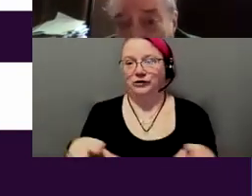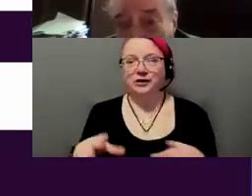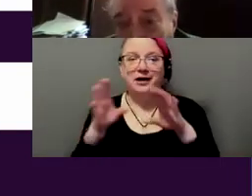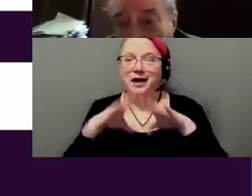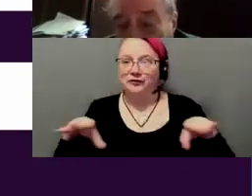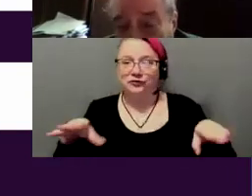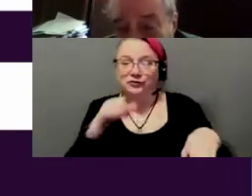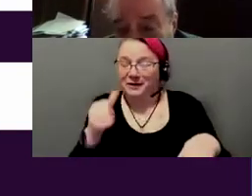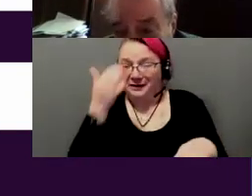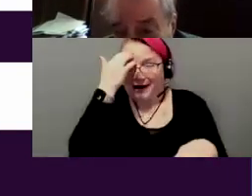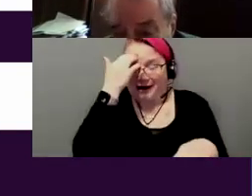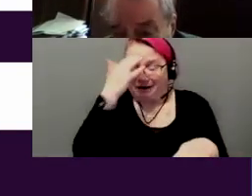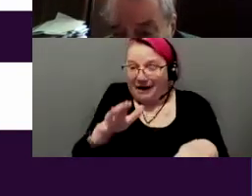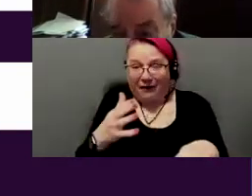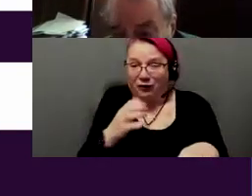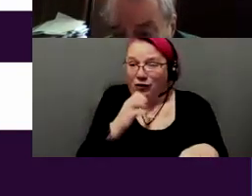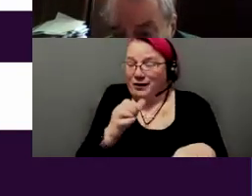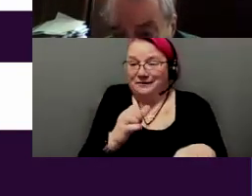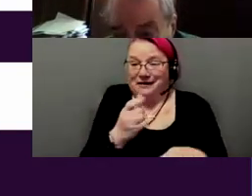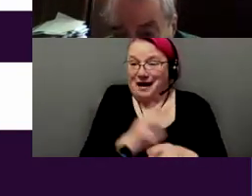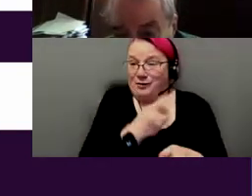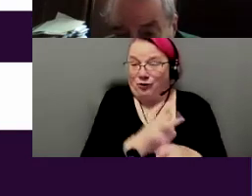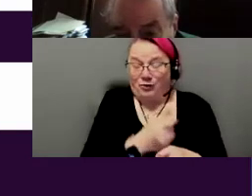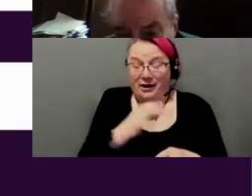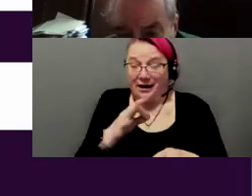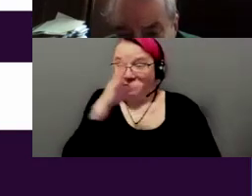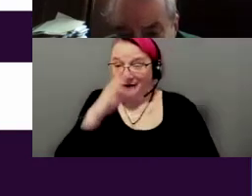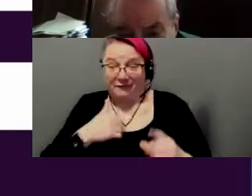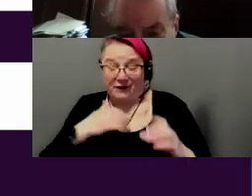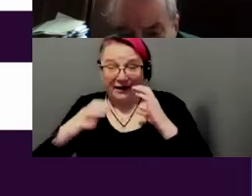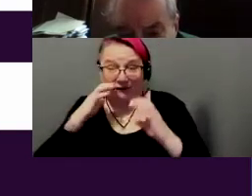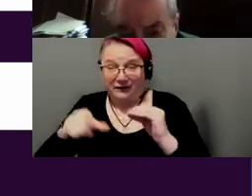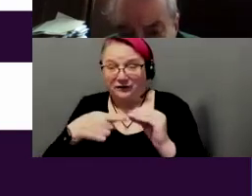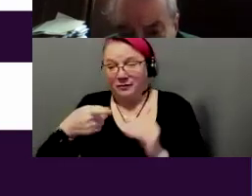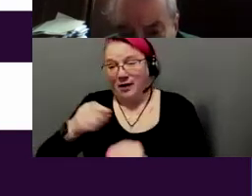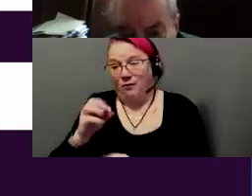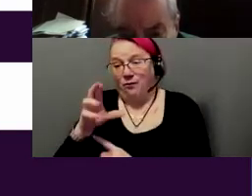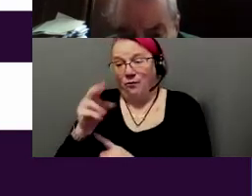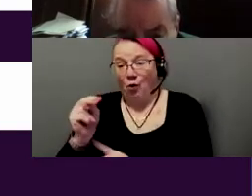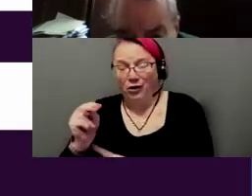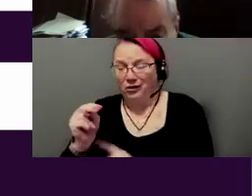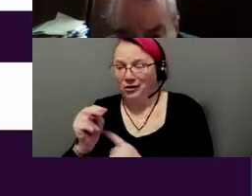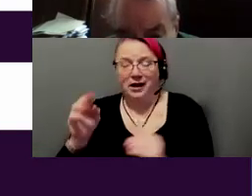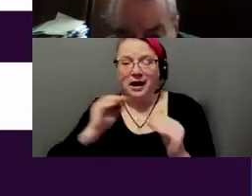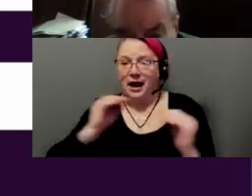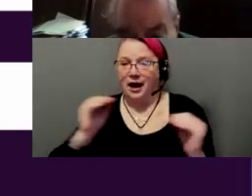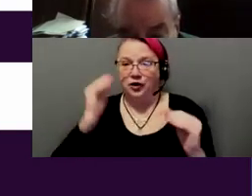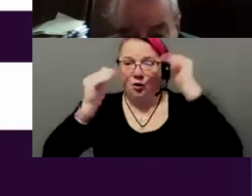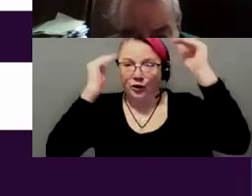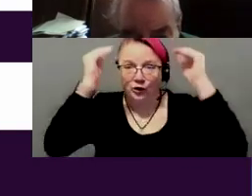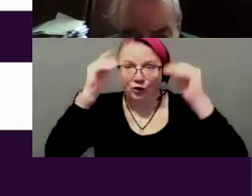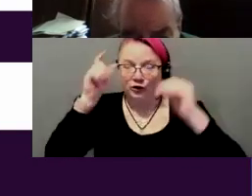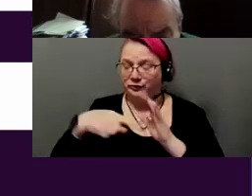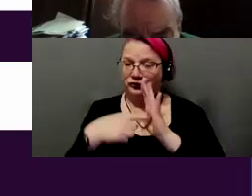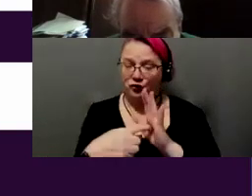this is inappropriate if you haven't had conversations about what porn is, and that no adult should be showing them videos